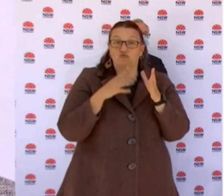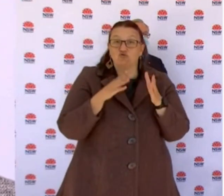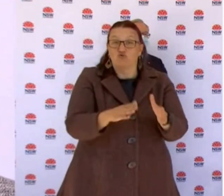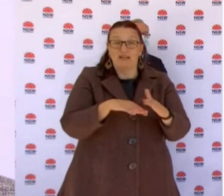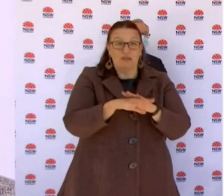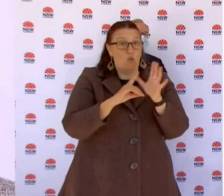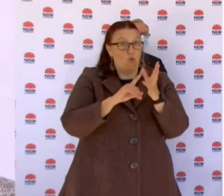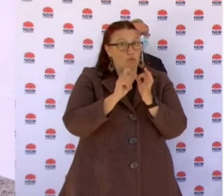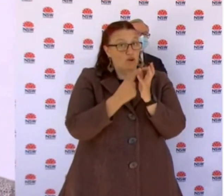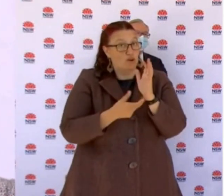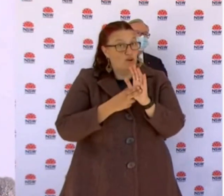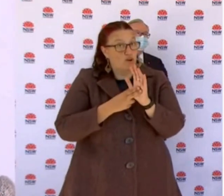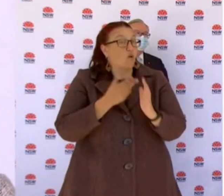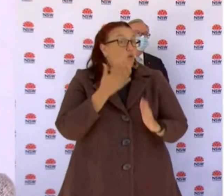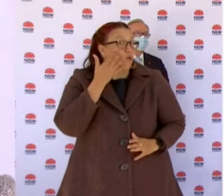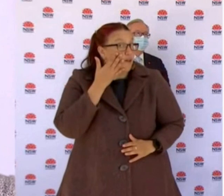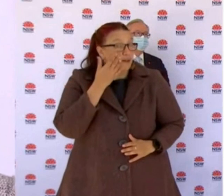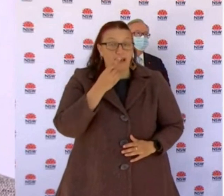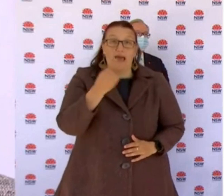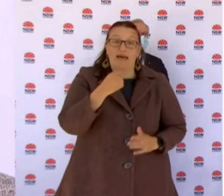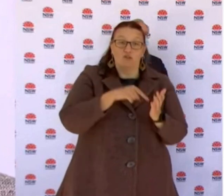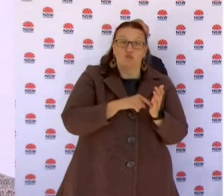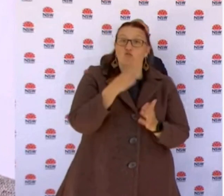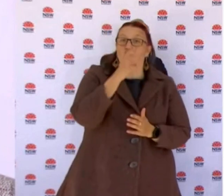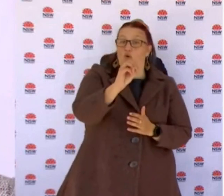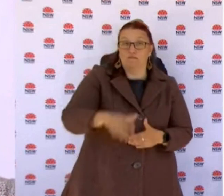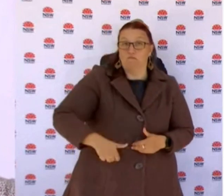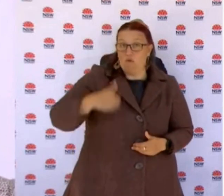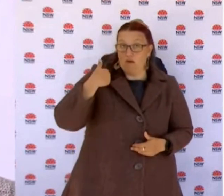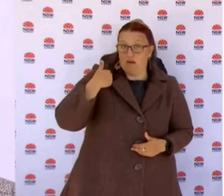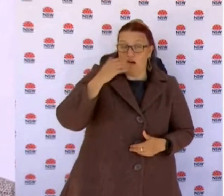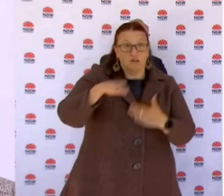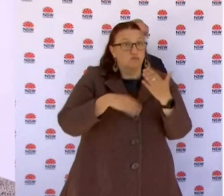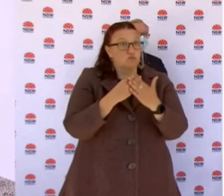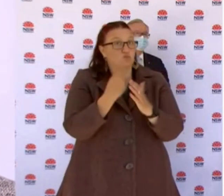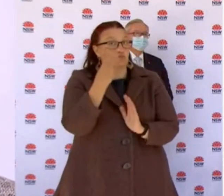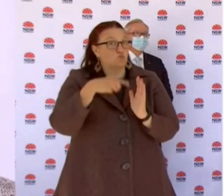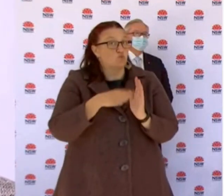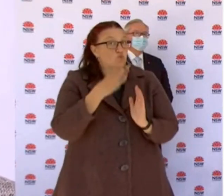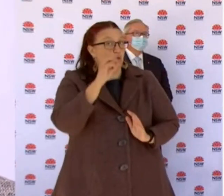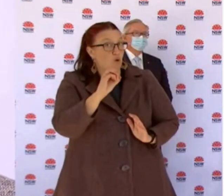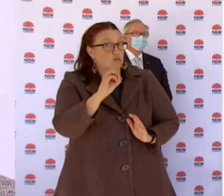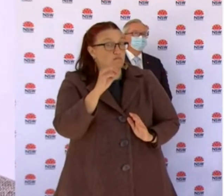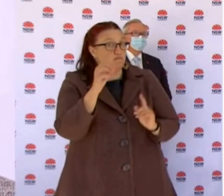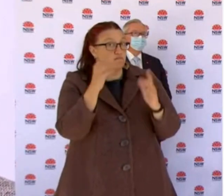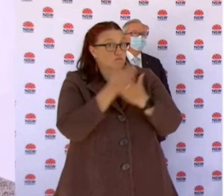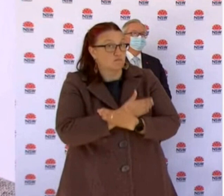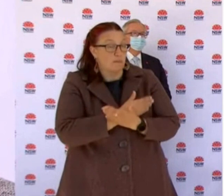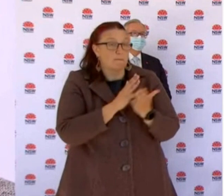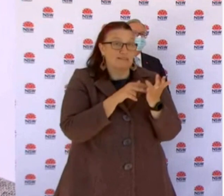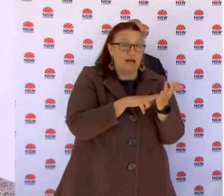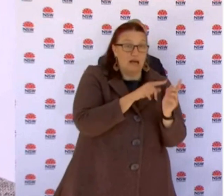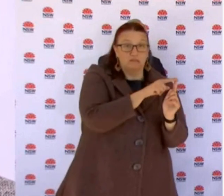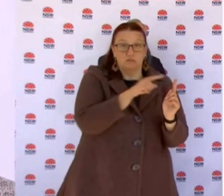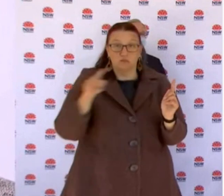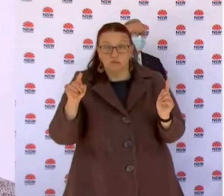Auburn from 11:30 a.m. to 2:30 p.m. between Monday the